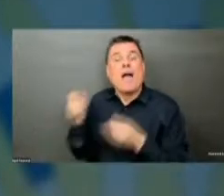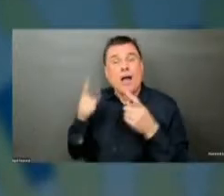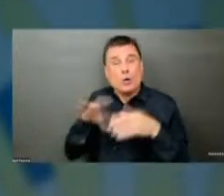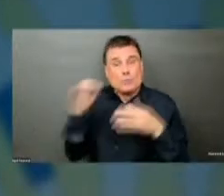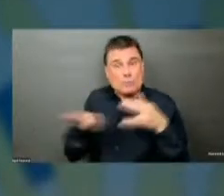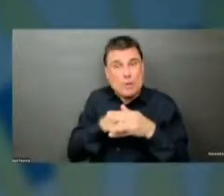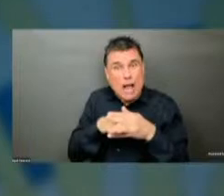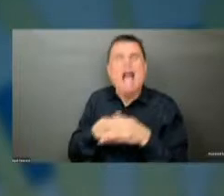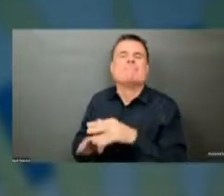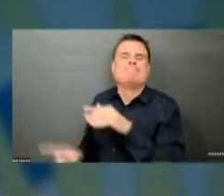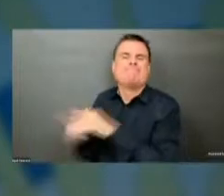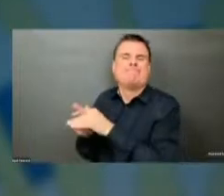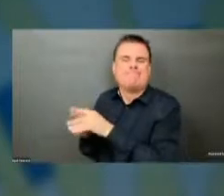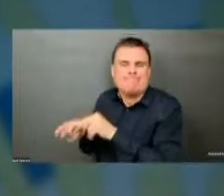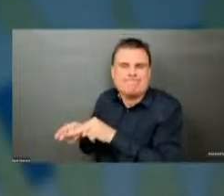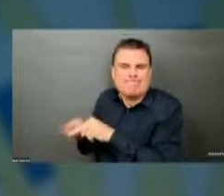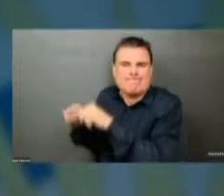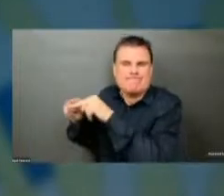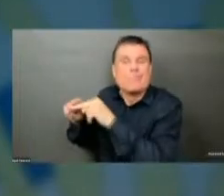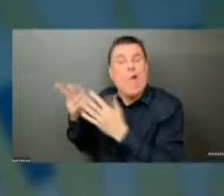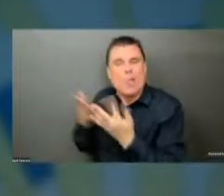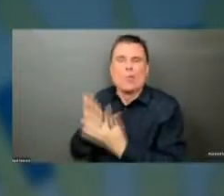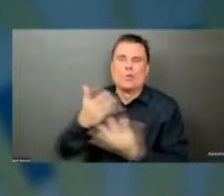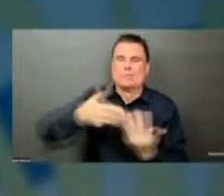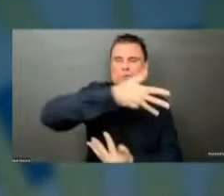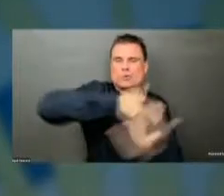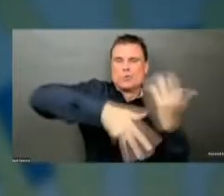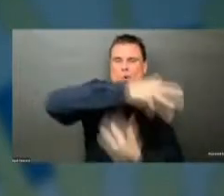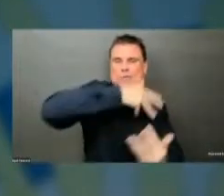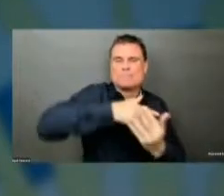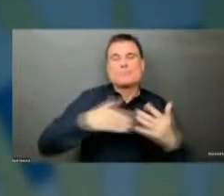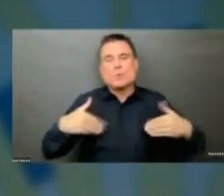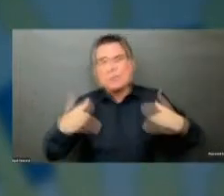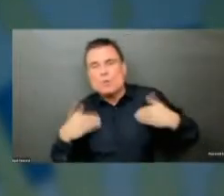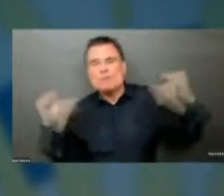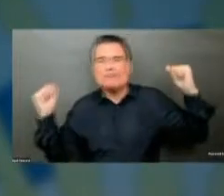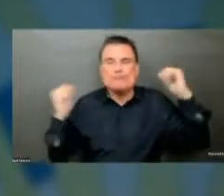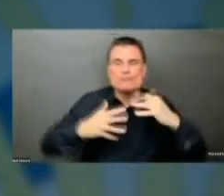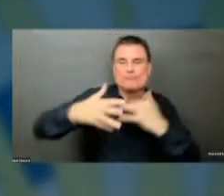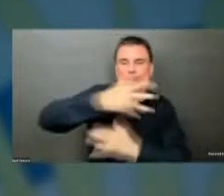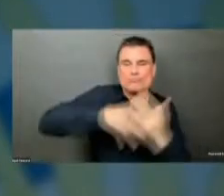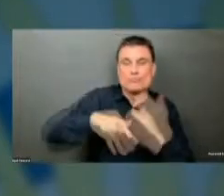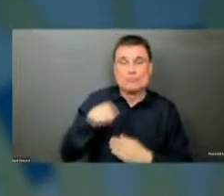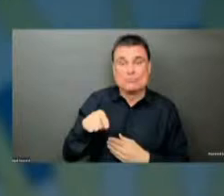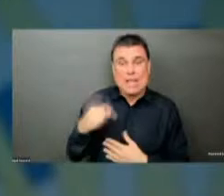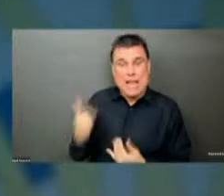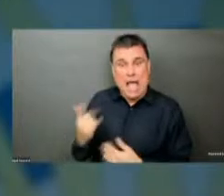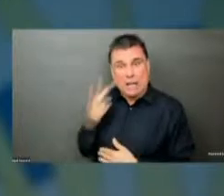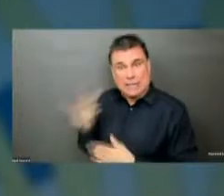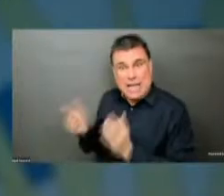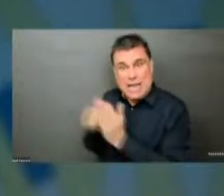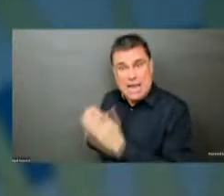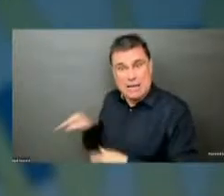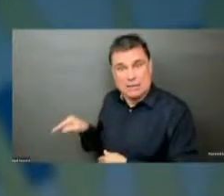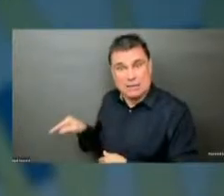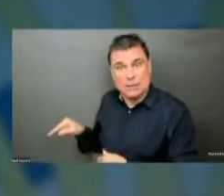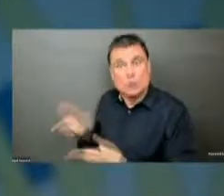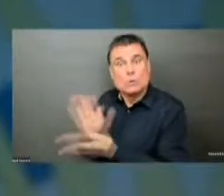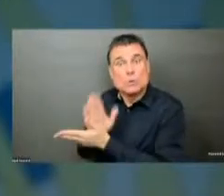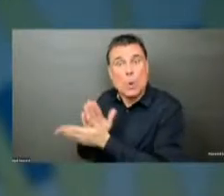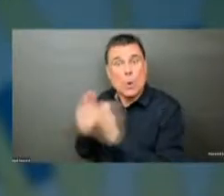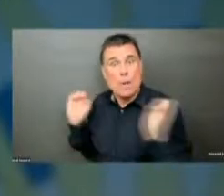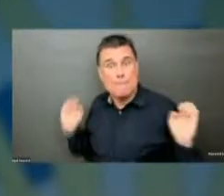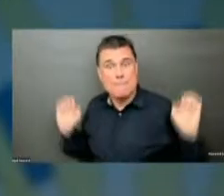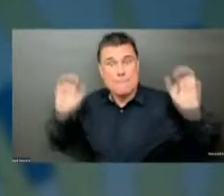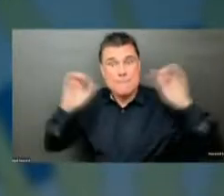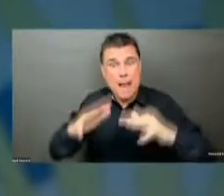the Christmas break or the winter break, but we're now seeing, once schools are back in place, that transmission rates are going down again.